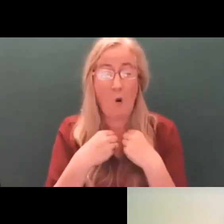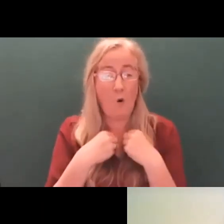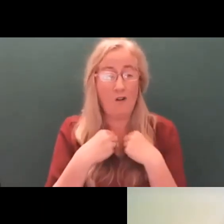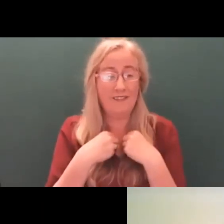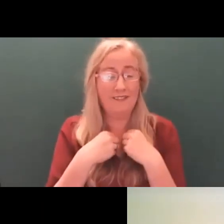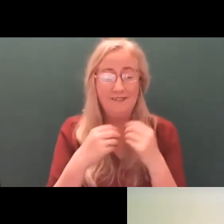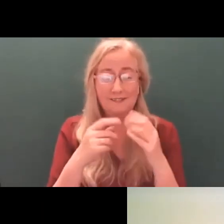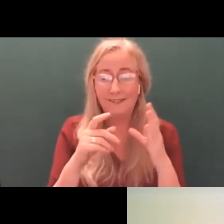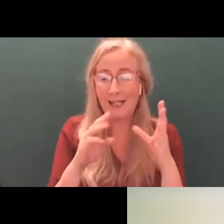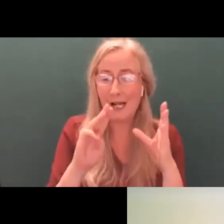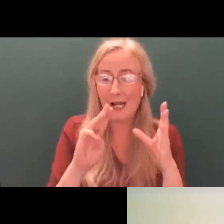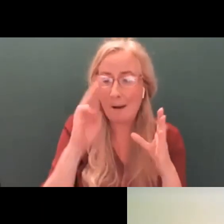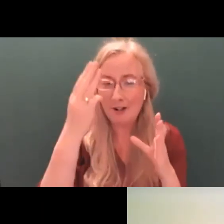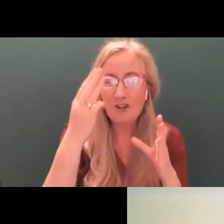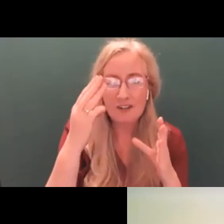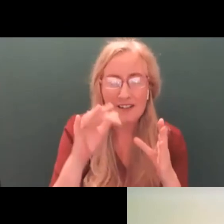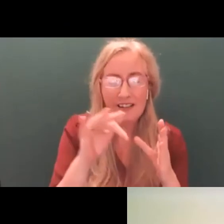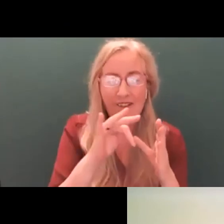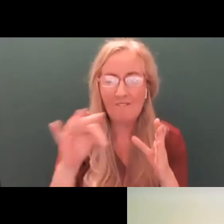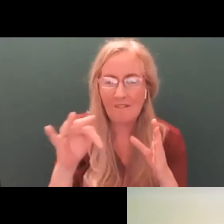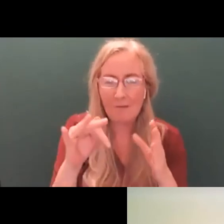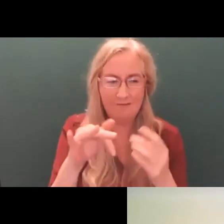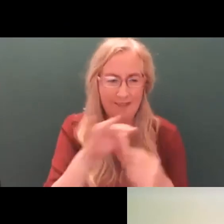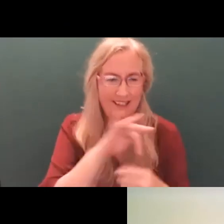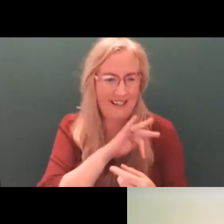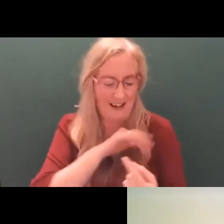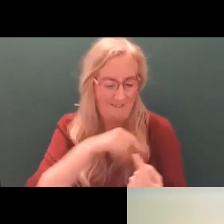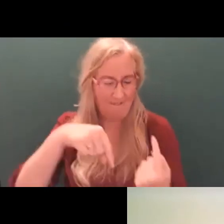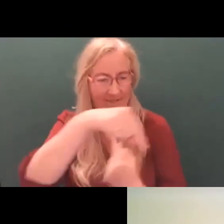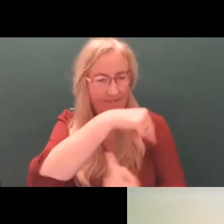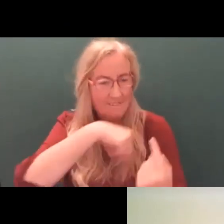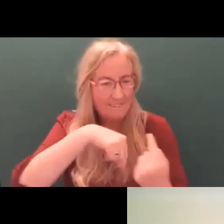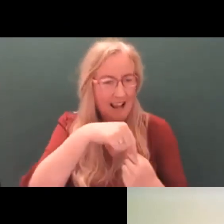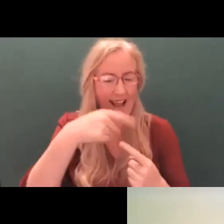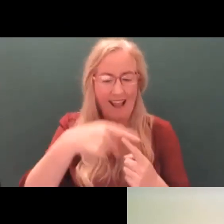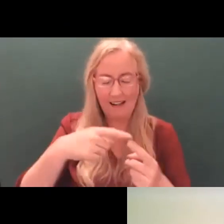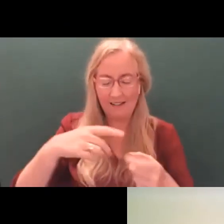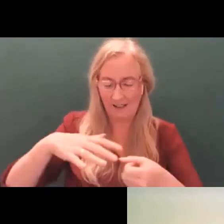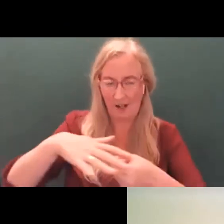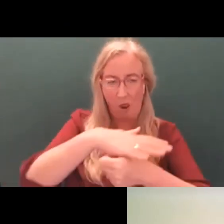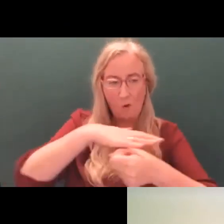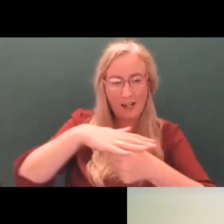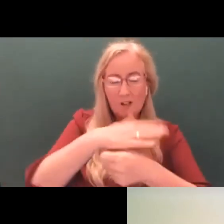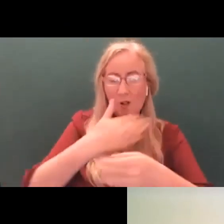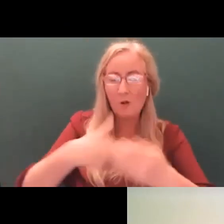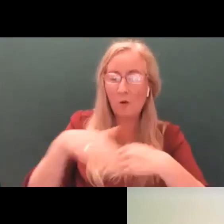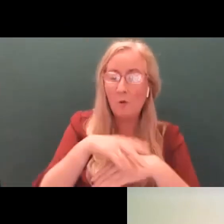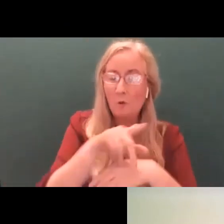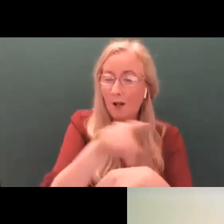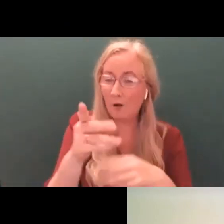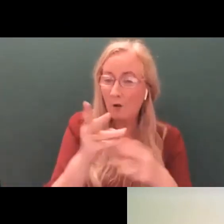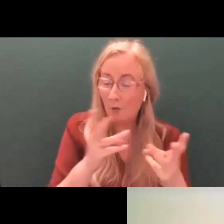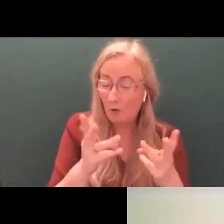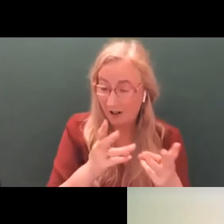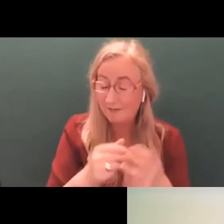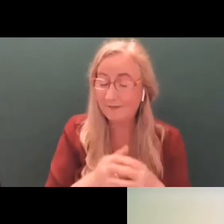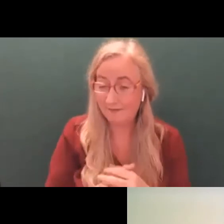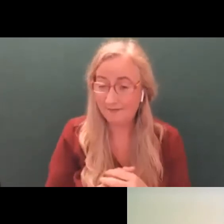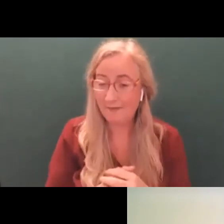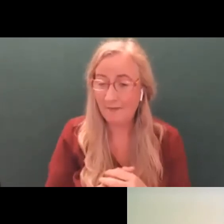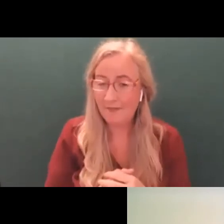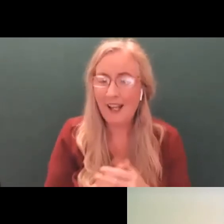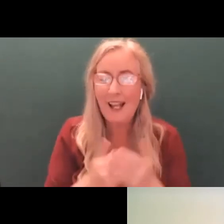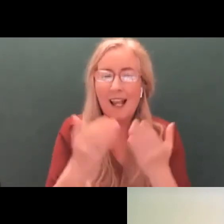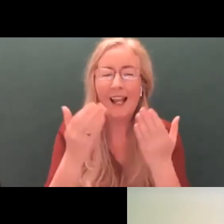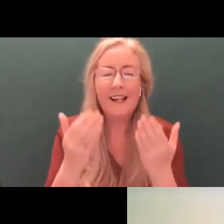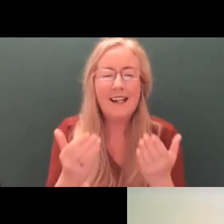images from among yourselves and the locations that you're working in. Could I go back